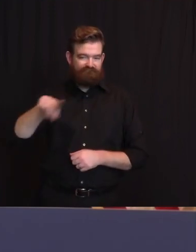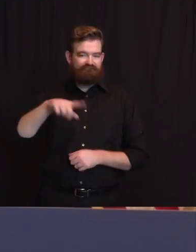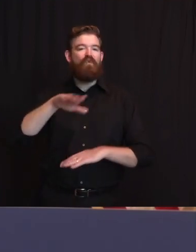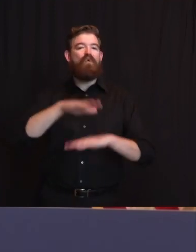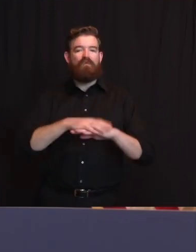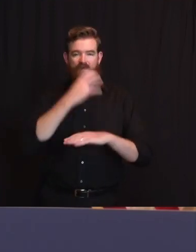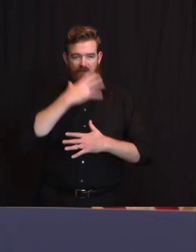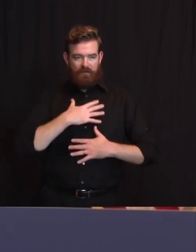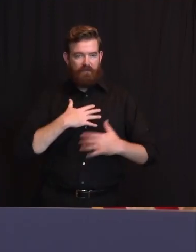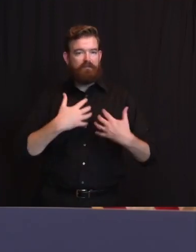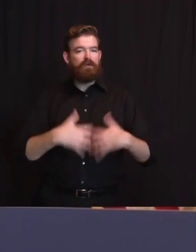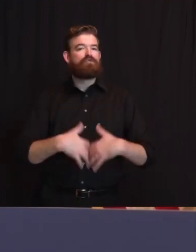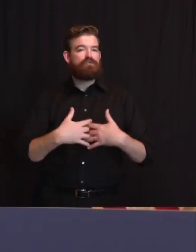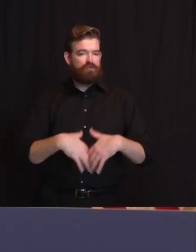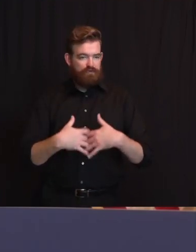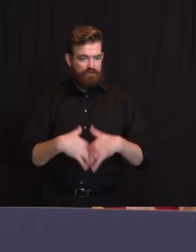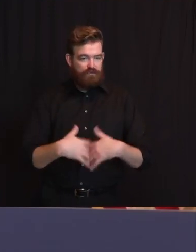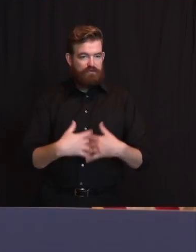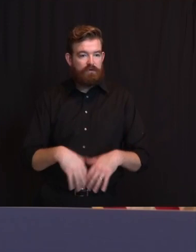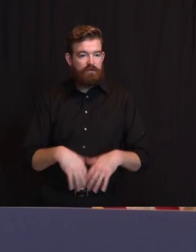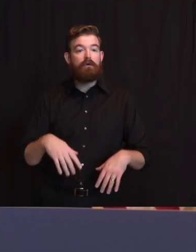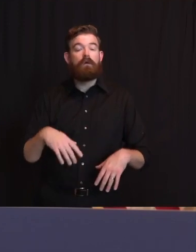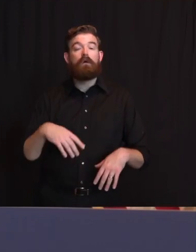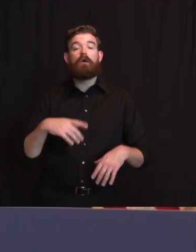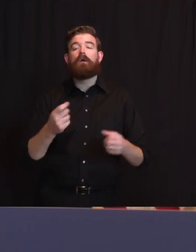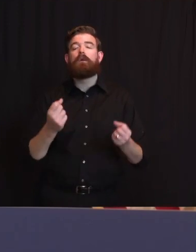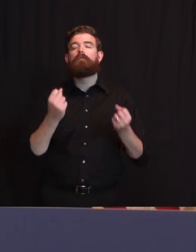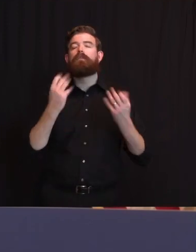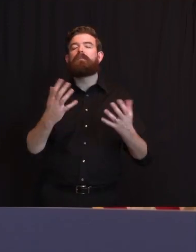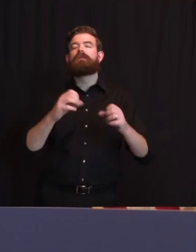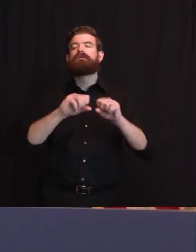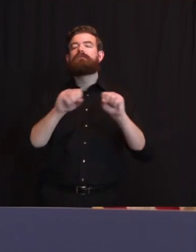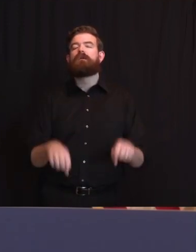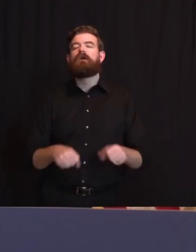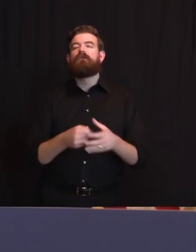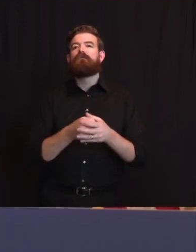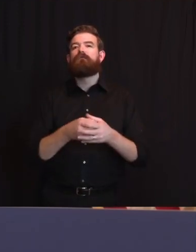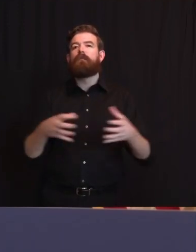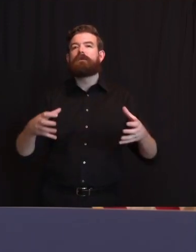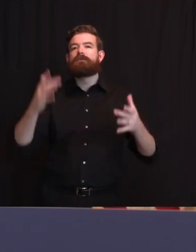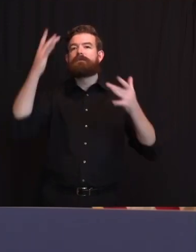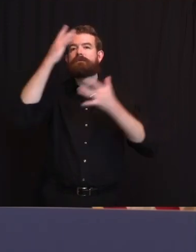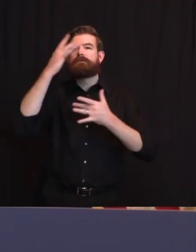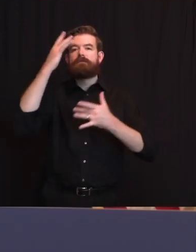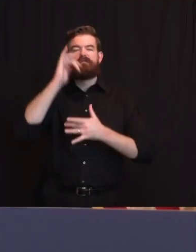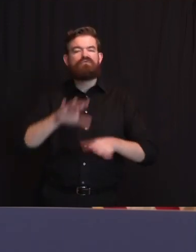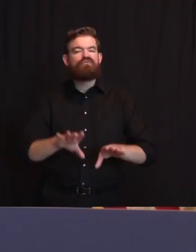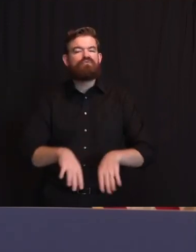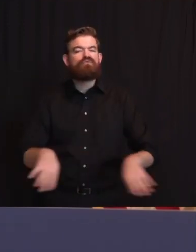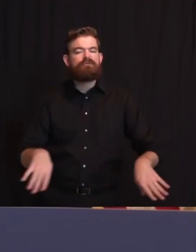multisystem inflammatory syndrome in children. The number remains at 57.